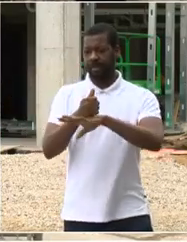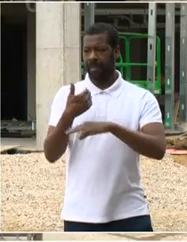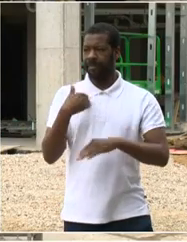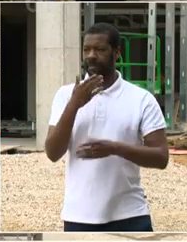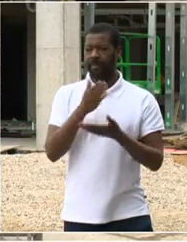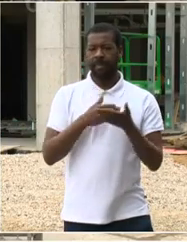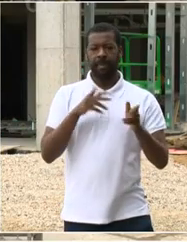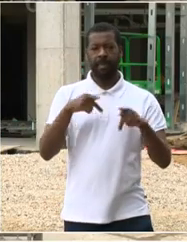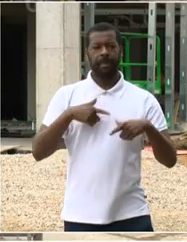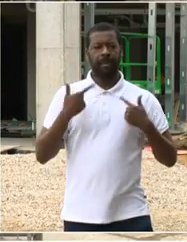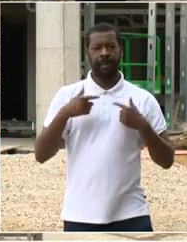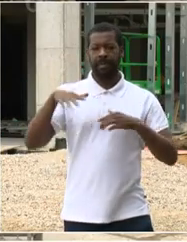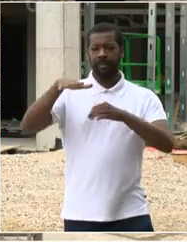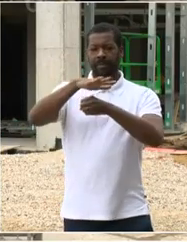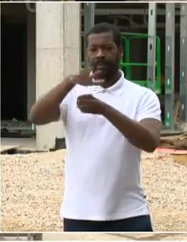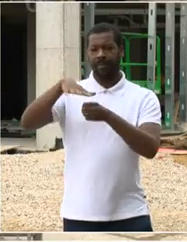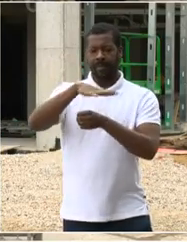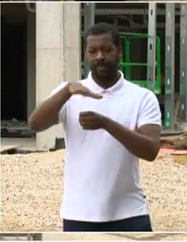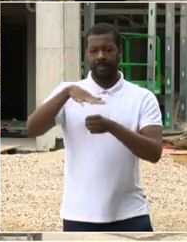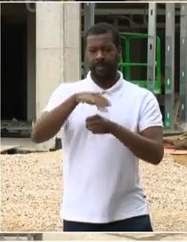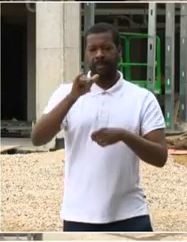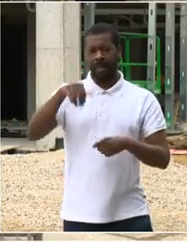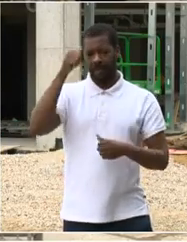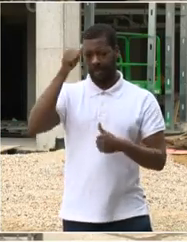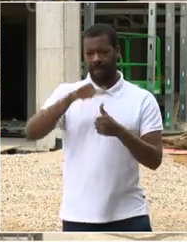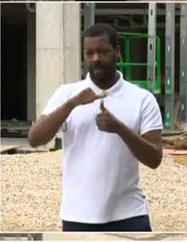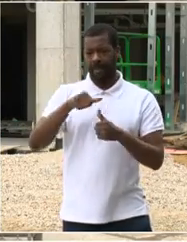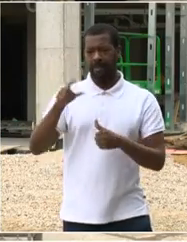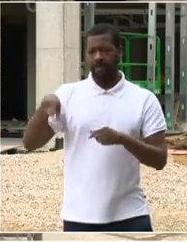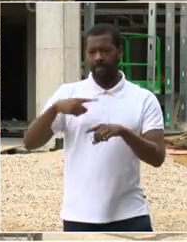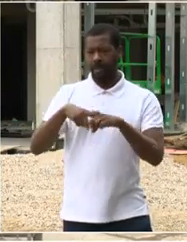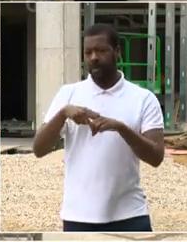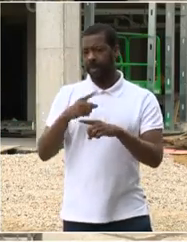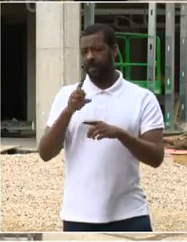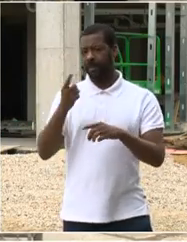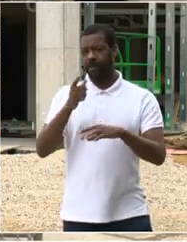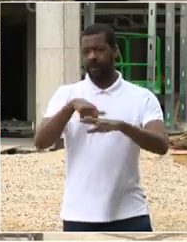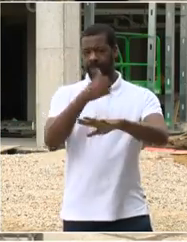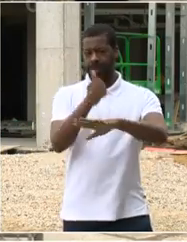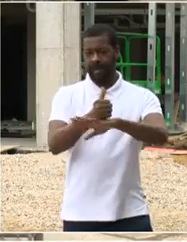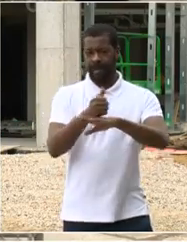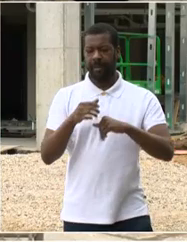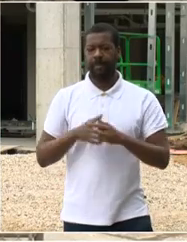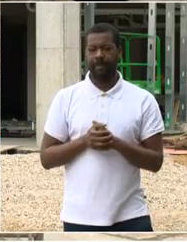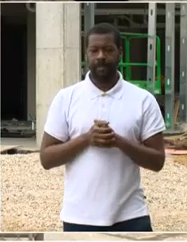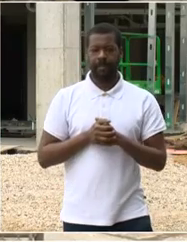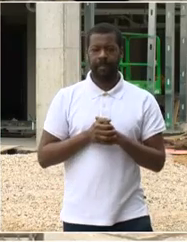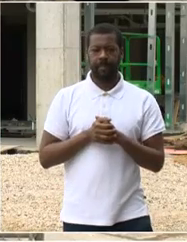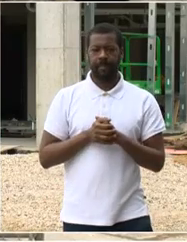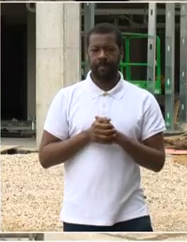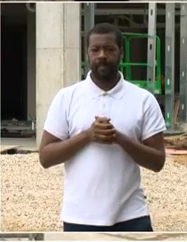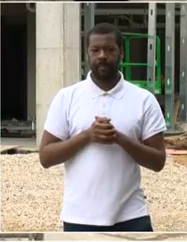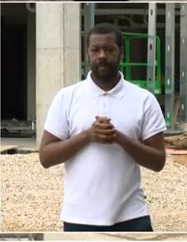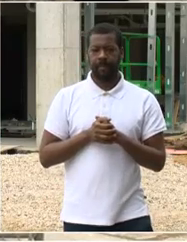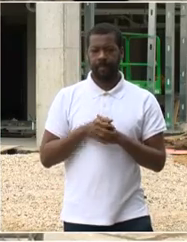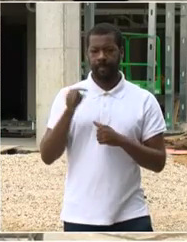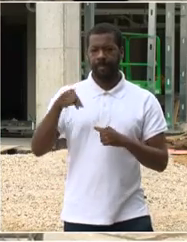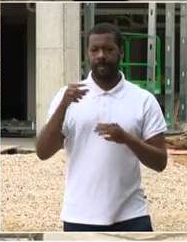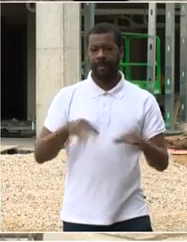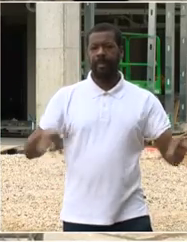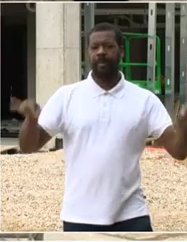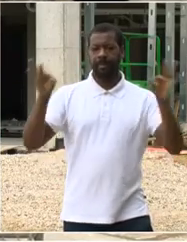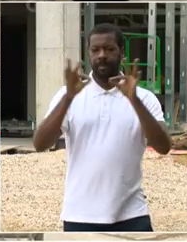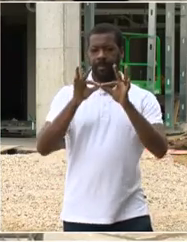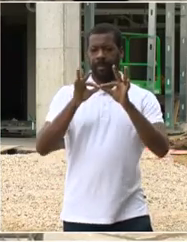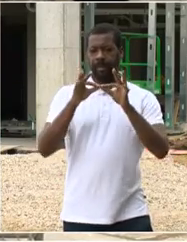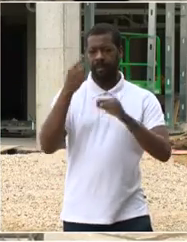neighbors here that go even further back and remember just how important it